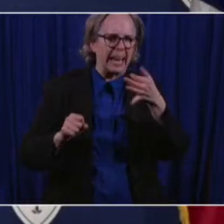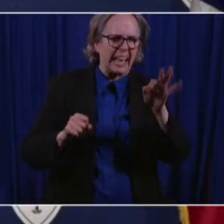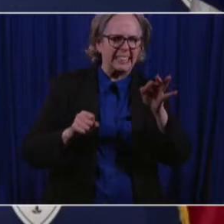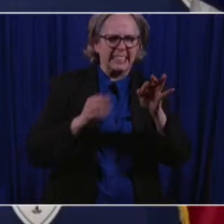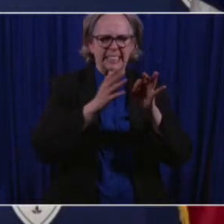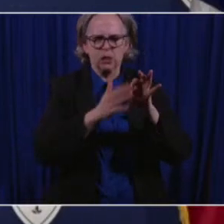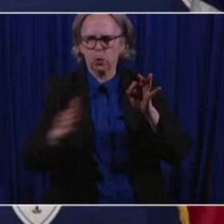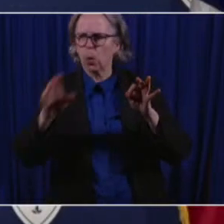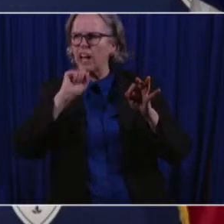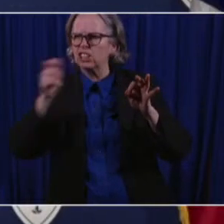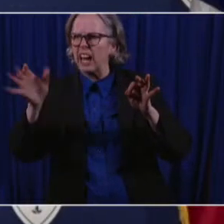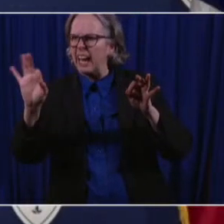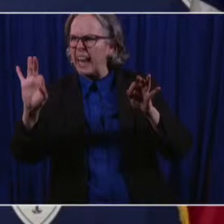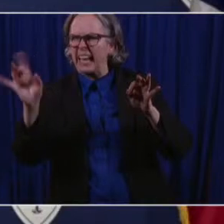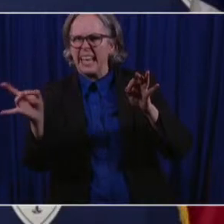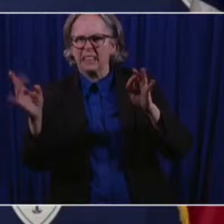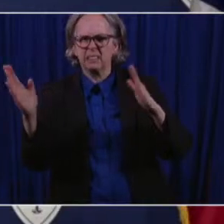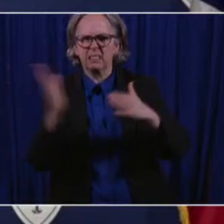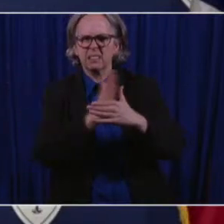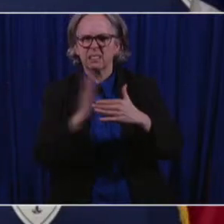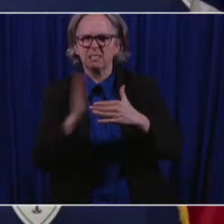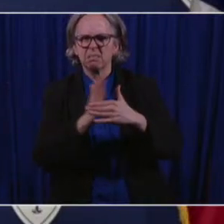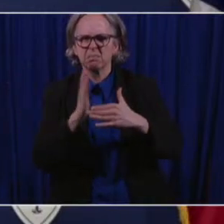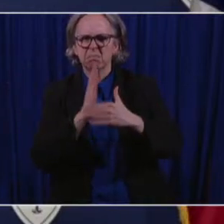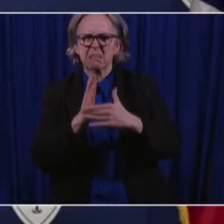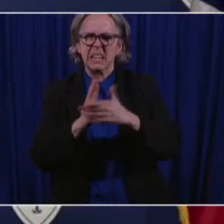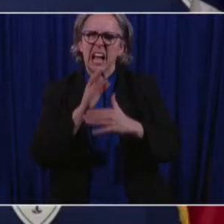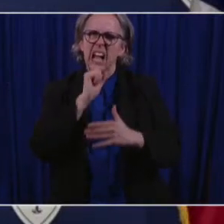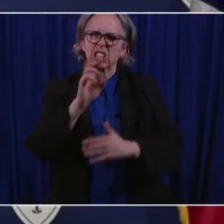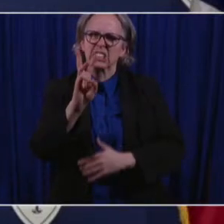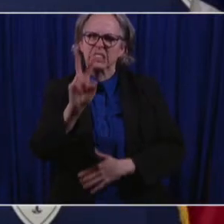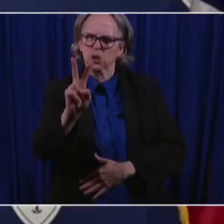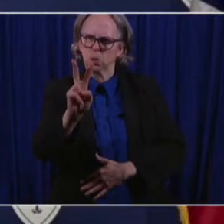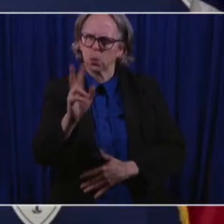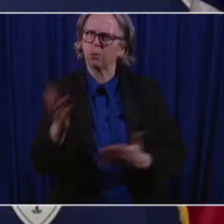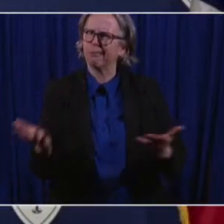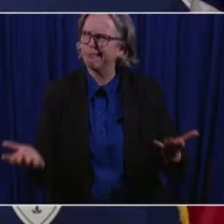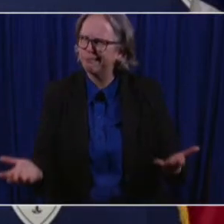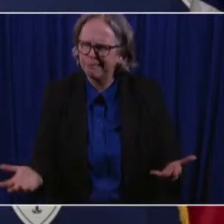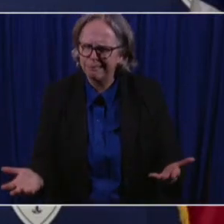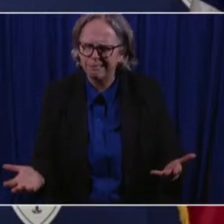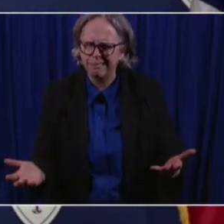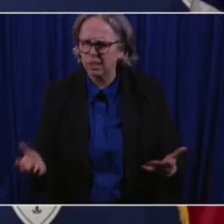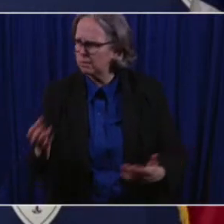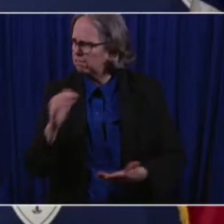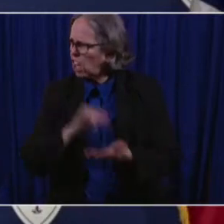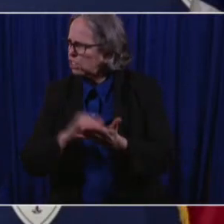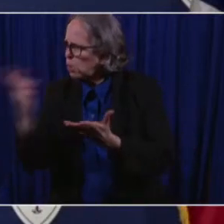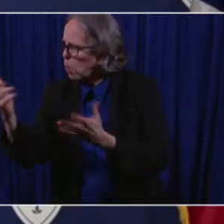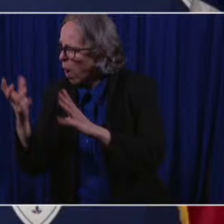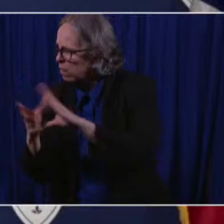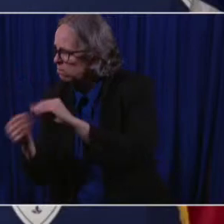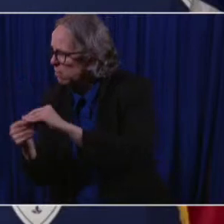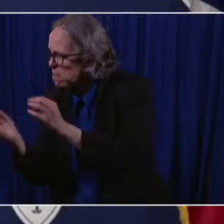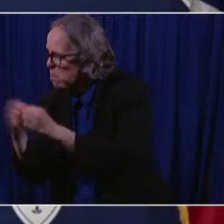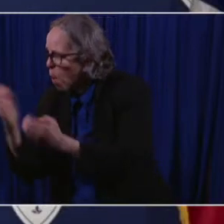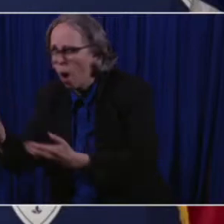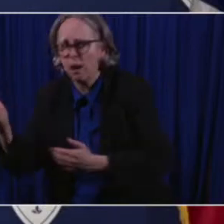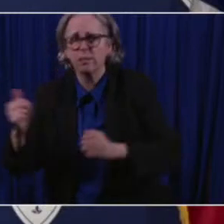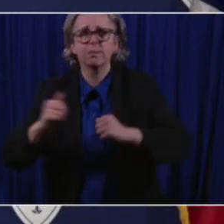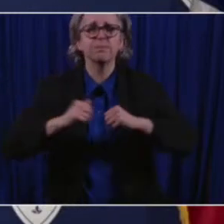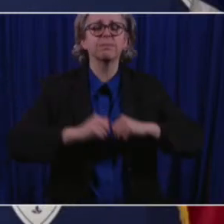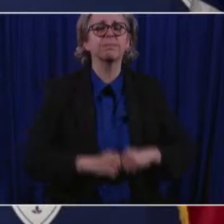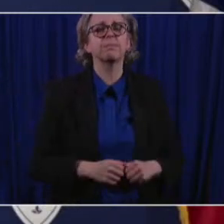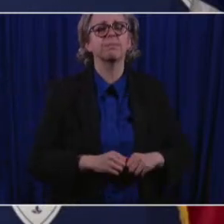has been 62. Dr. Vanderhoff, you have anything to add to that? Yes, Governor. So if we look at those